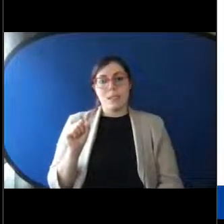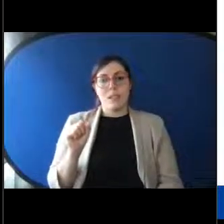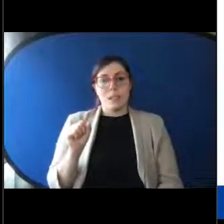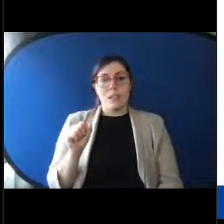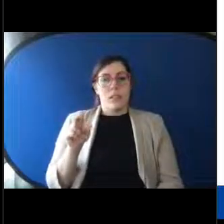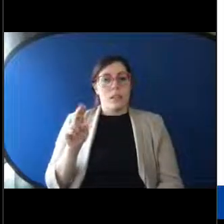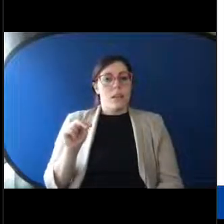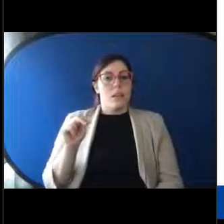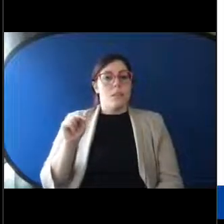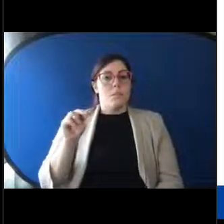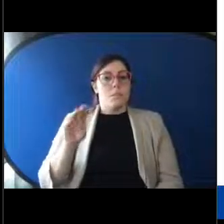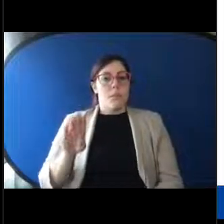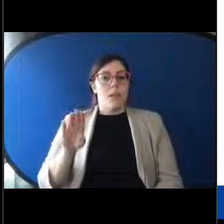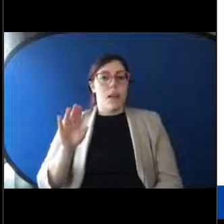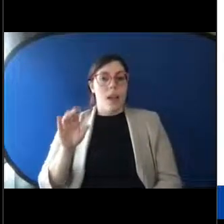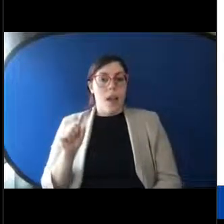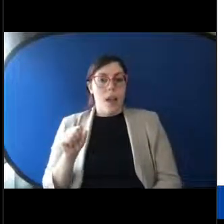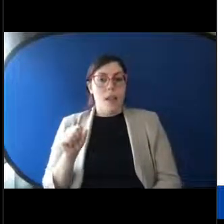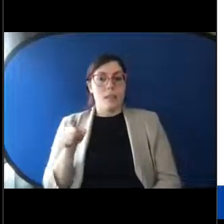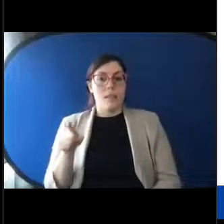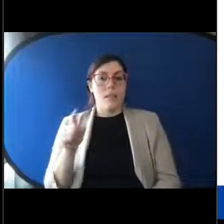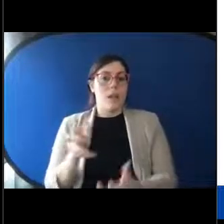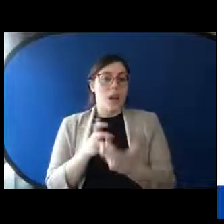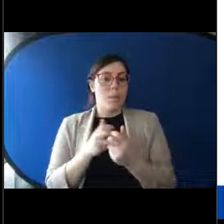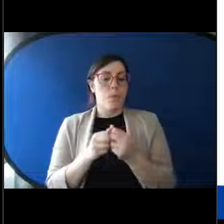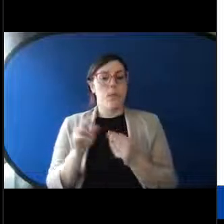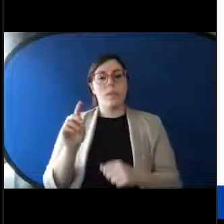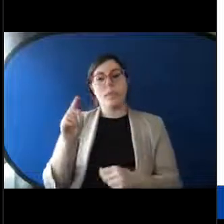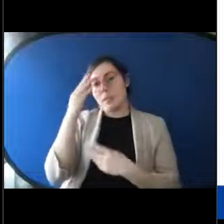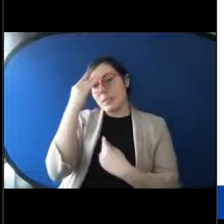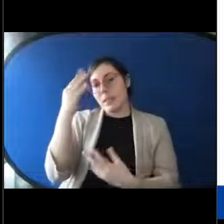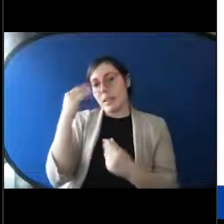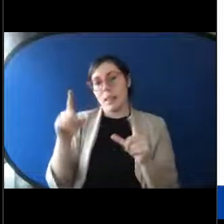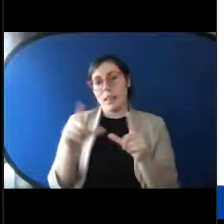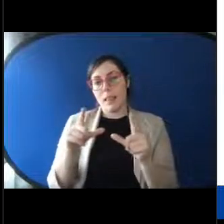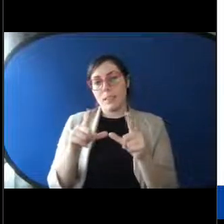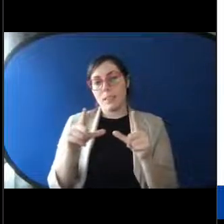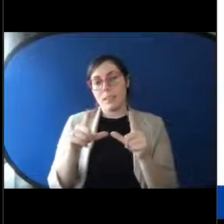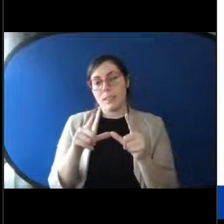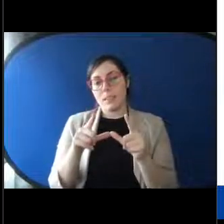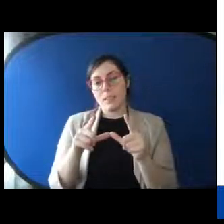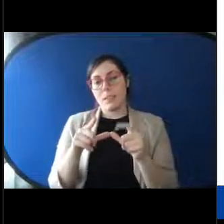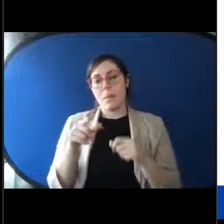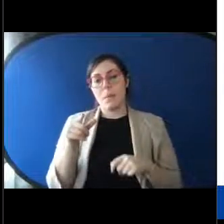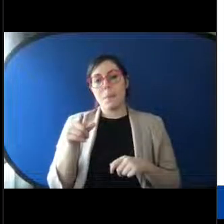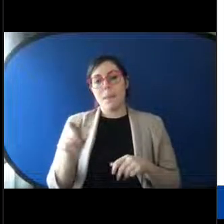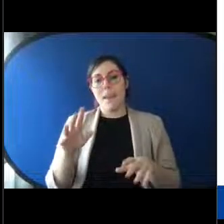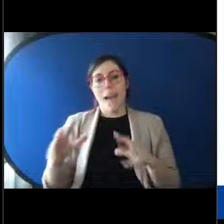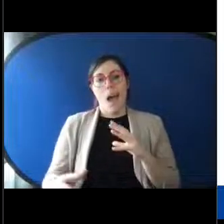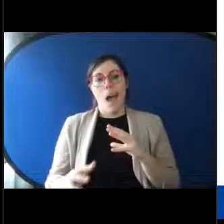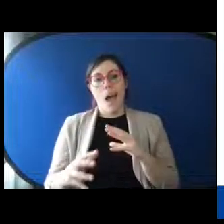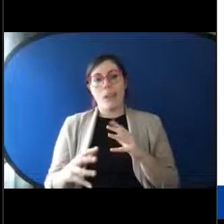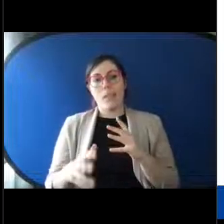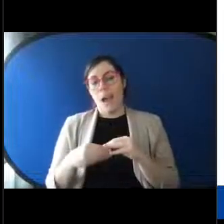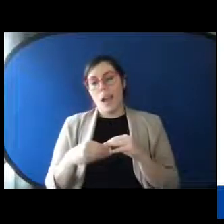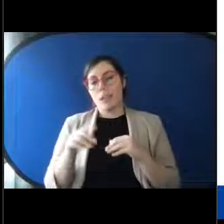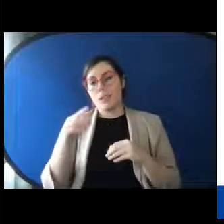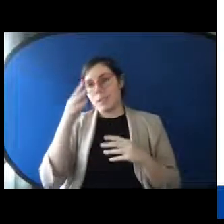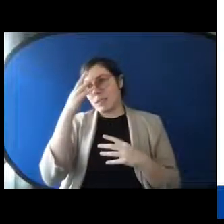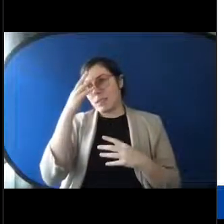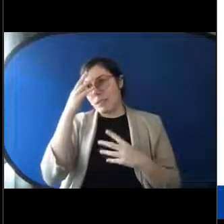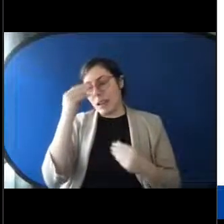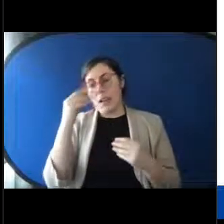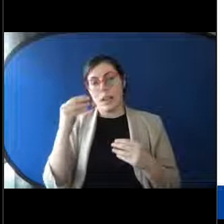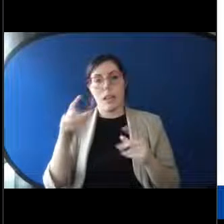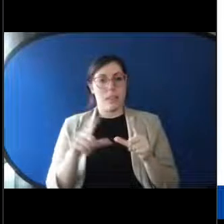bathymetry, accommodates data licenses. To the credit of the NBS team, they had data licensing in mind from the inception of the database, so